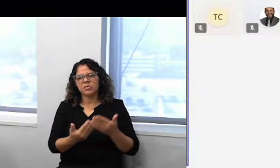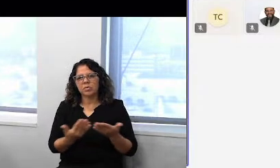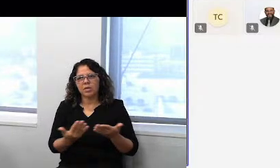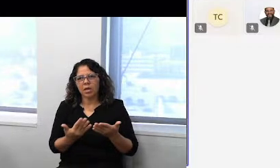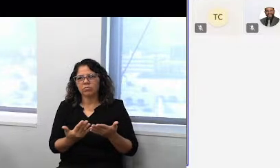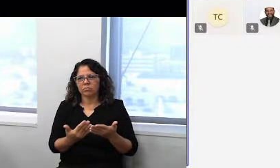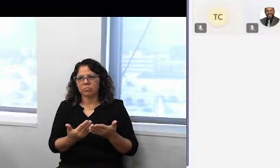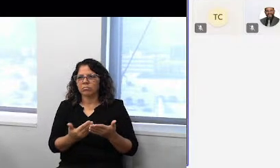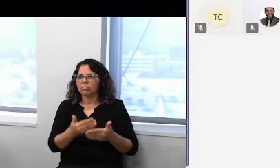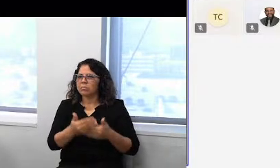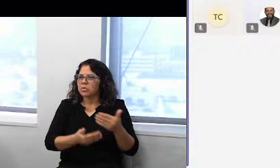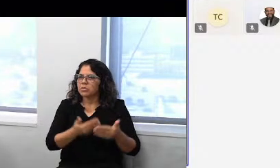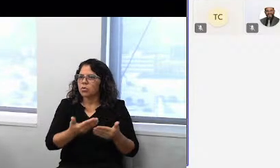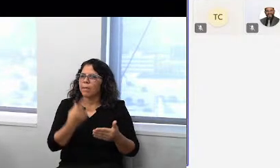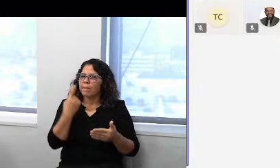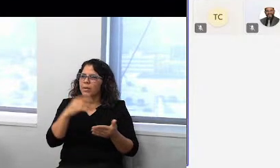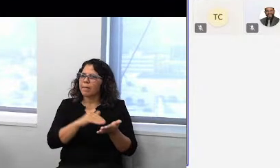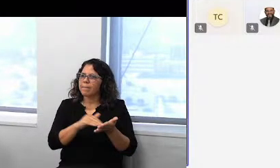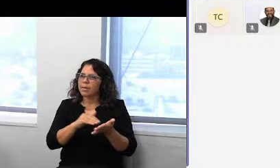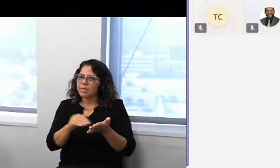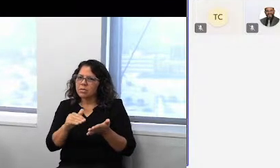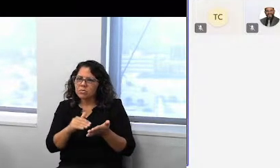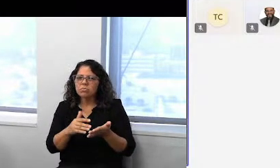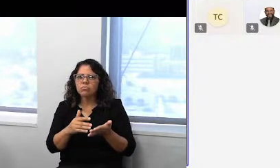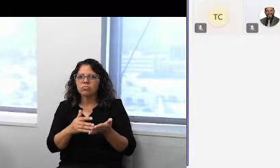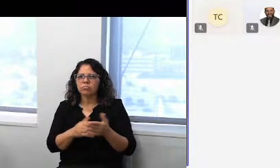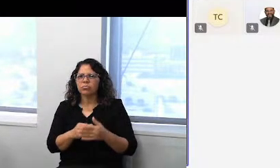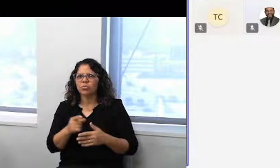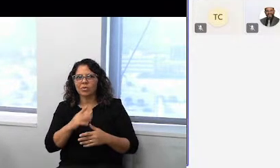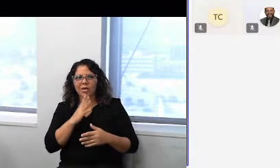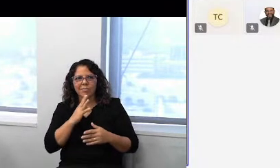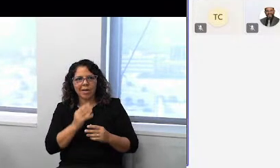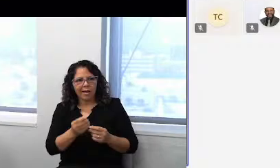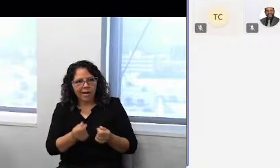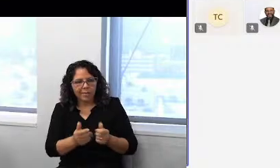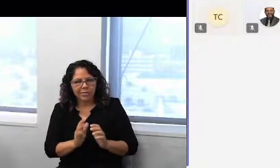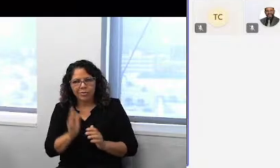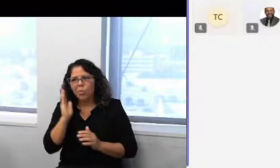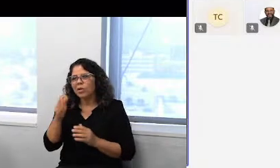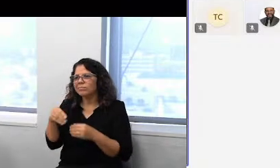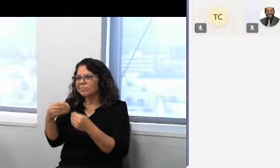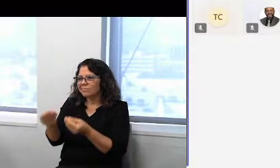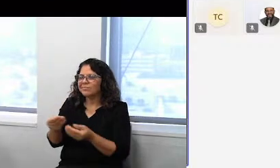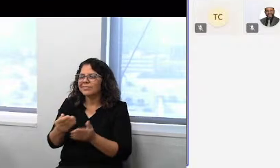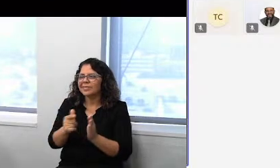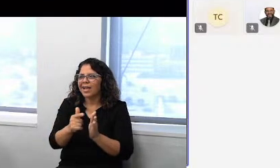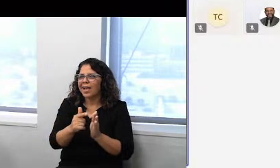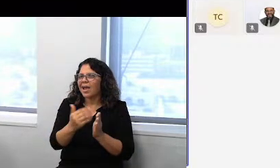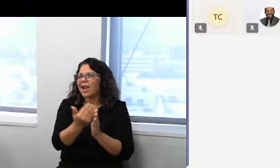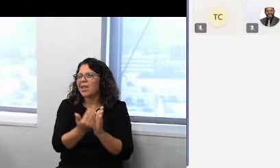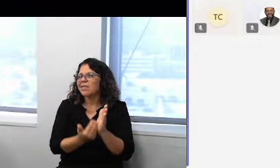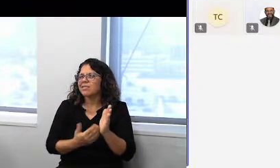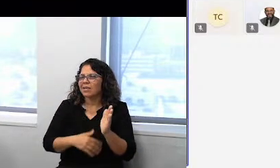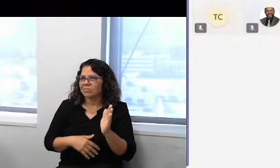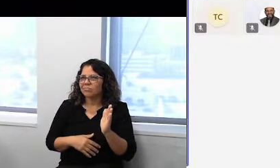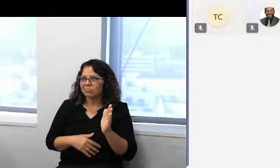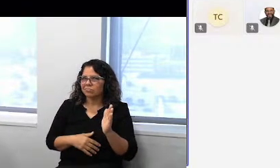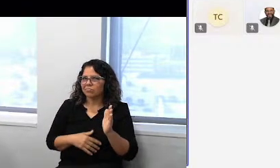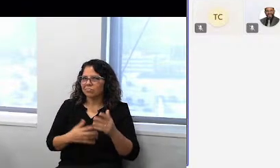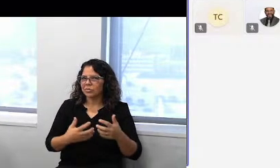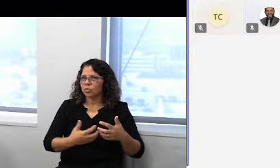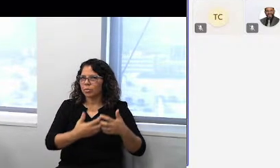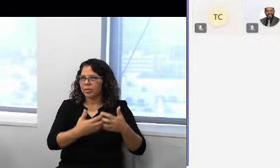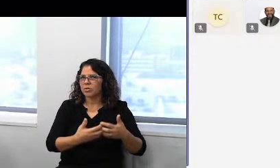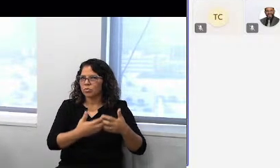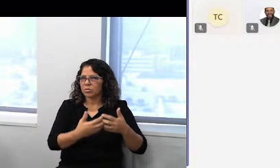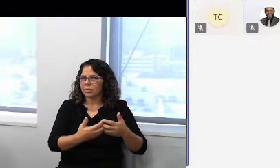I thought maybe I could do it faster, but you talk even faster than I do. Taking a substation out of service in order to get